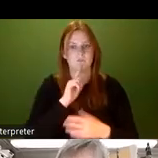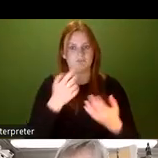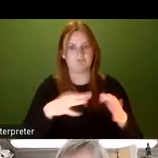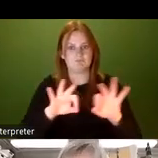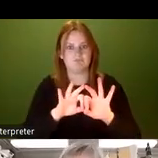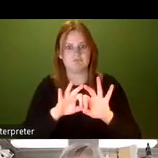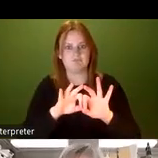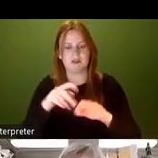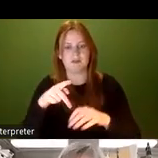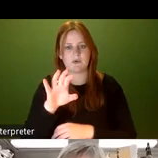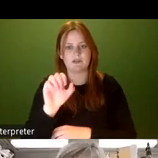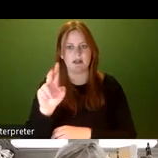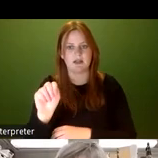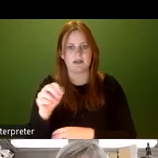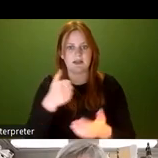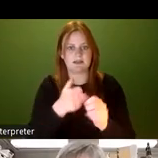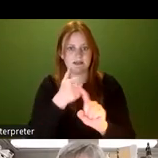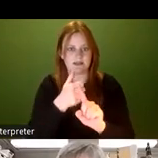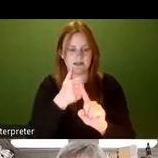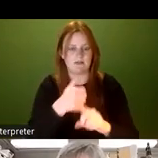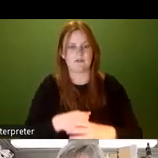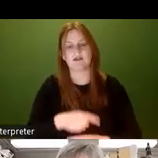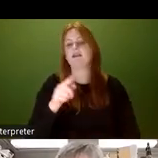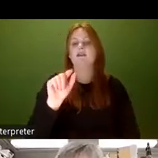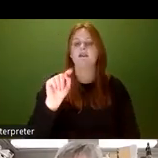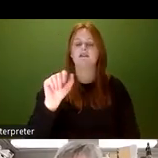Tangerine plume, a mix of rare earth